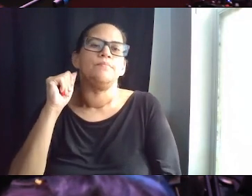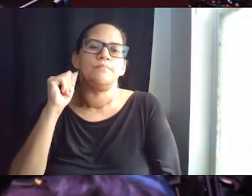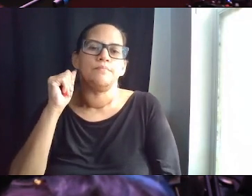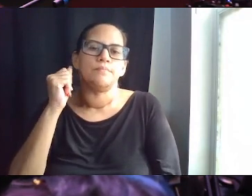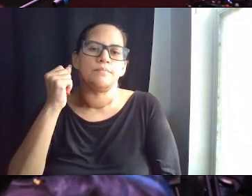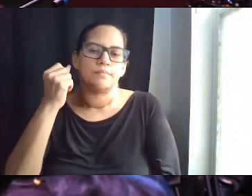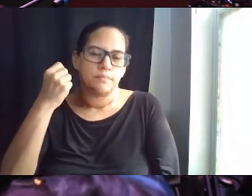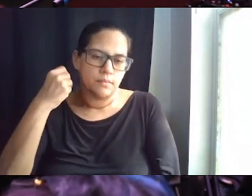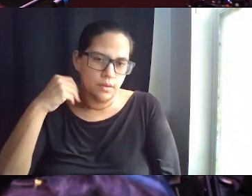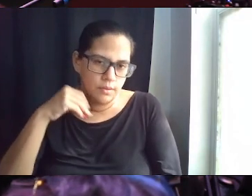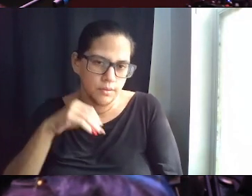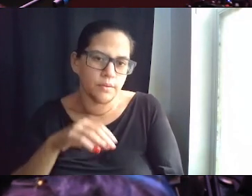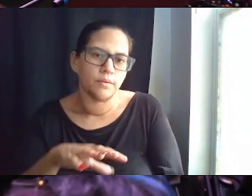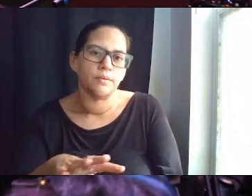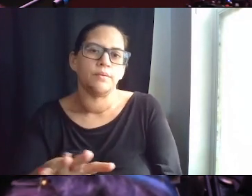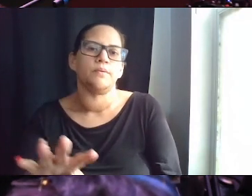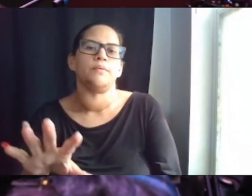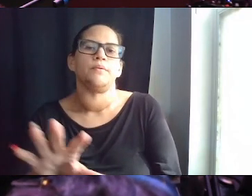and exhale.